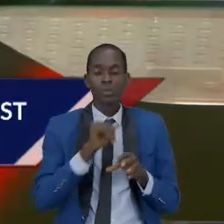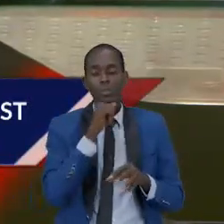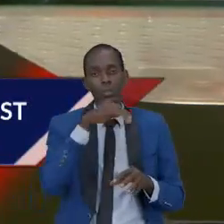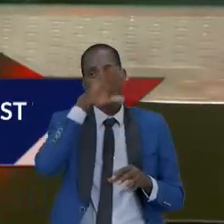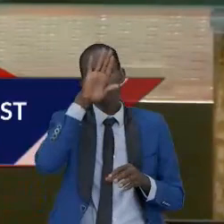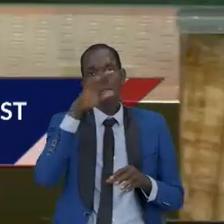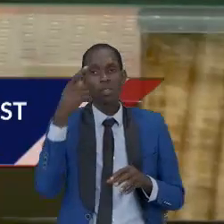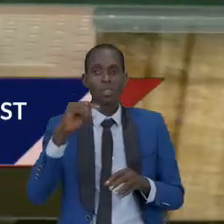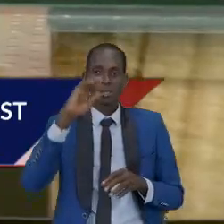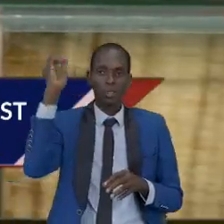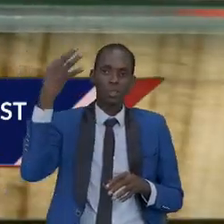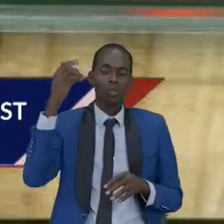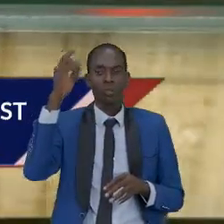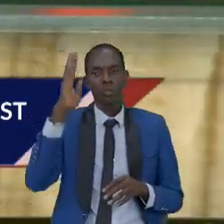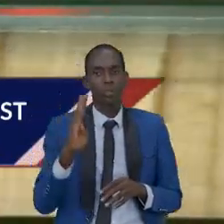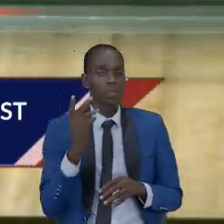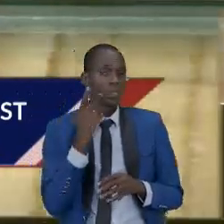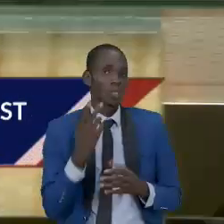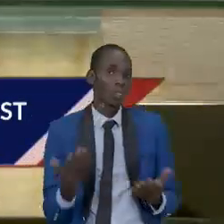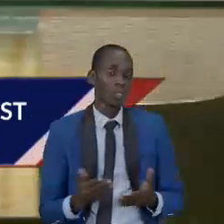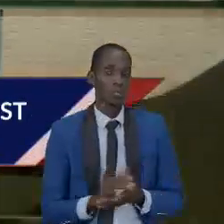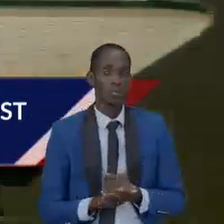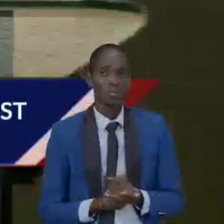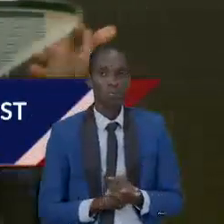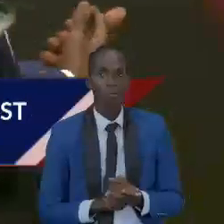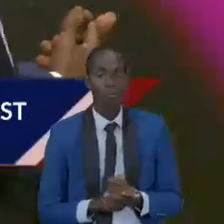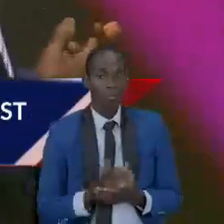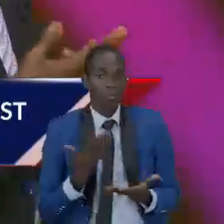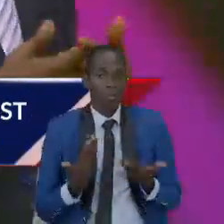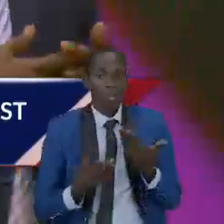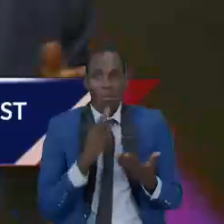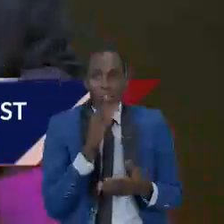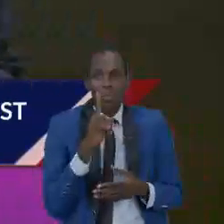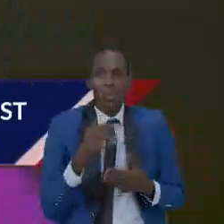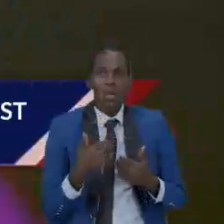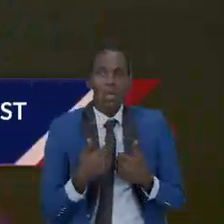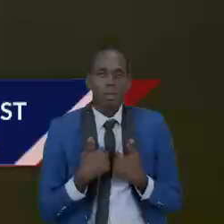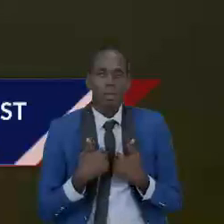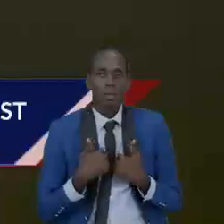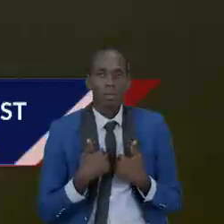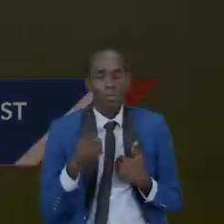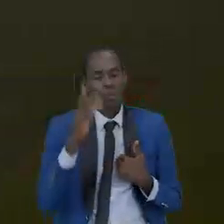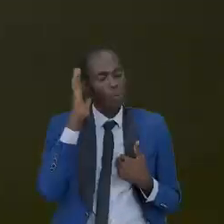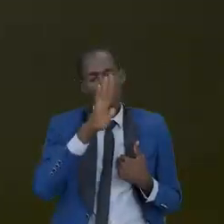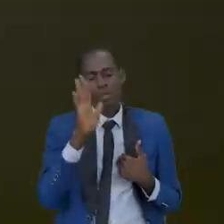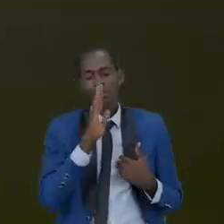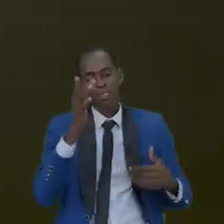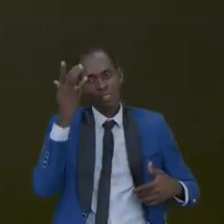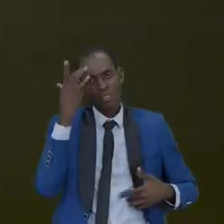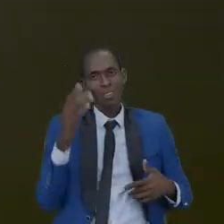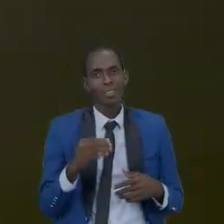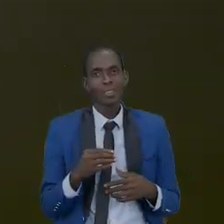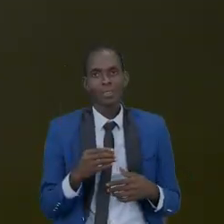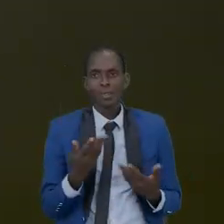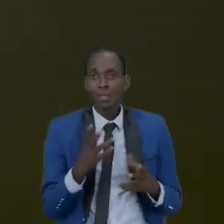God. Look up here. Let's say you have, you'll never be sick. I